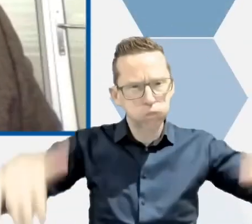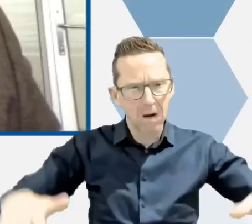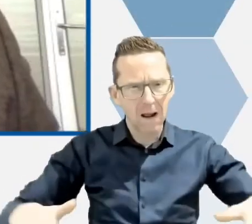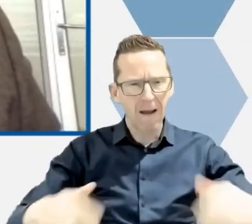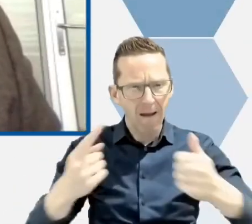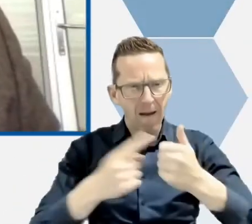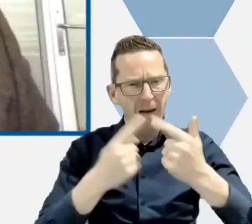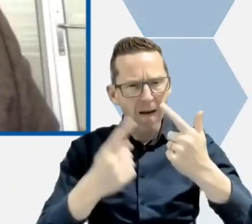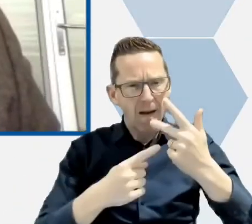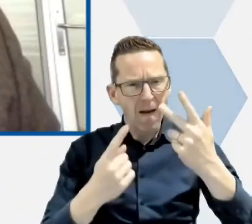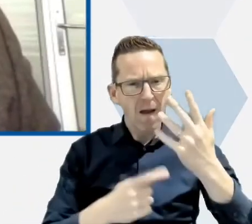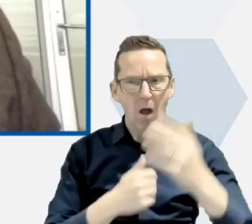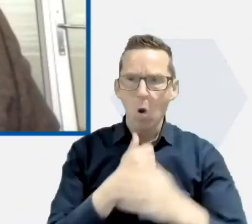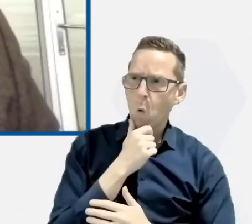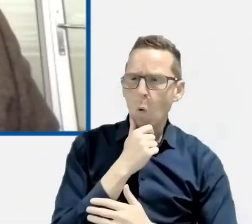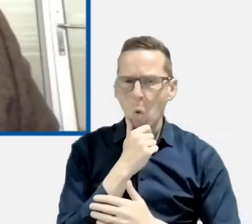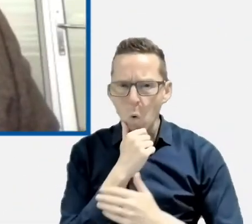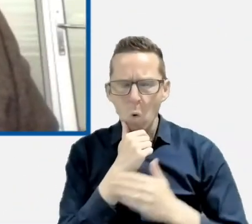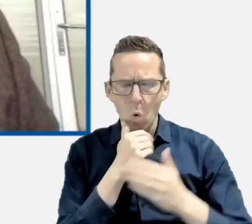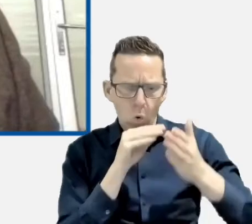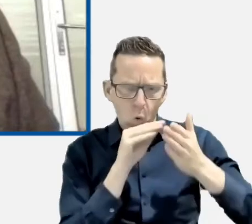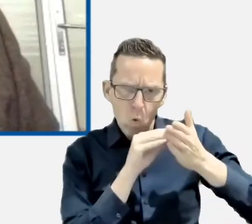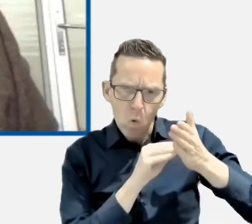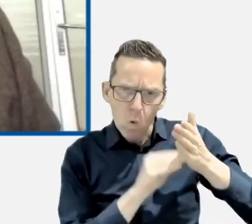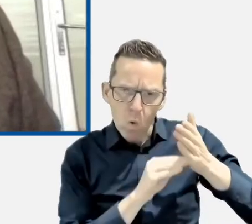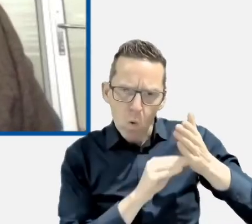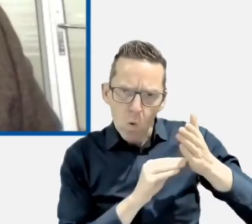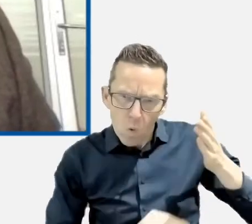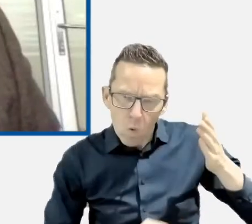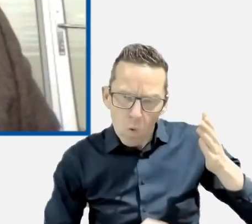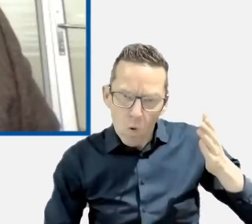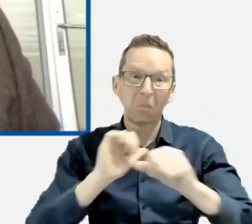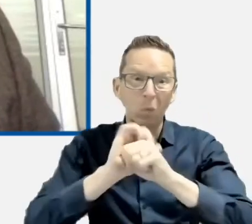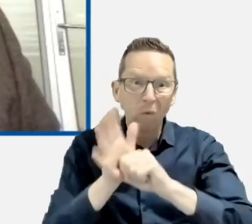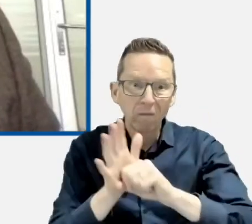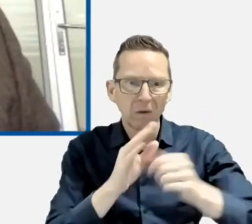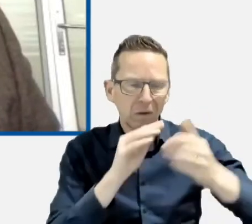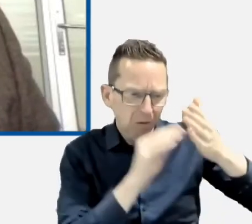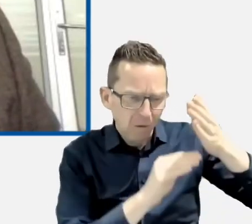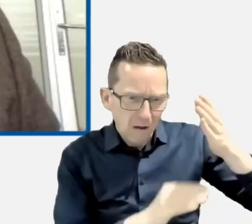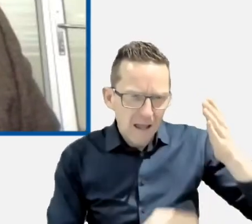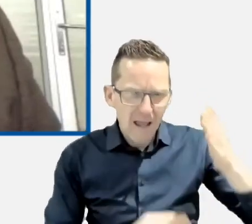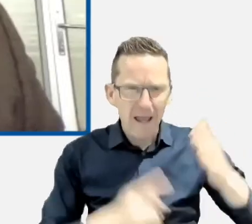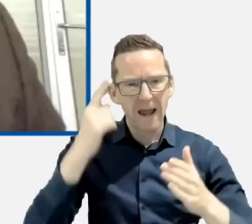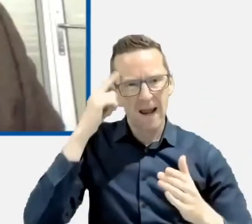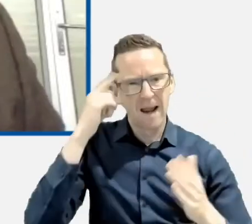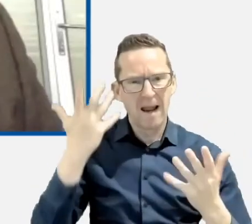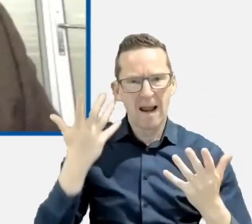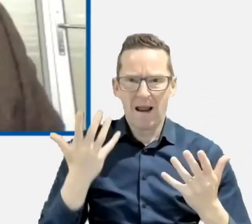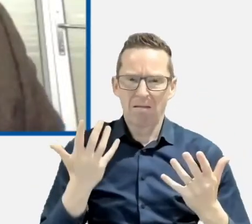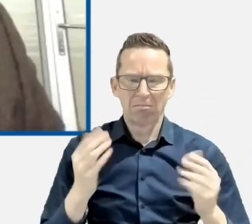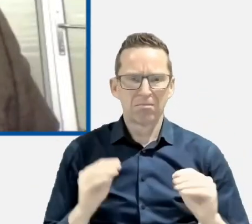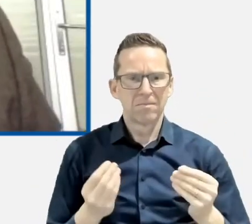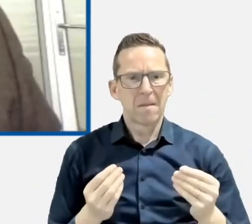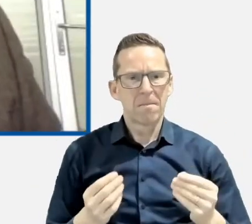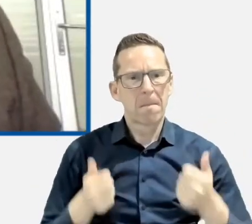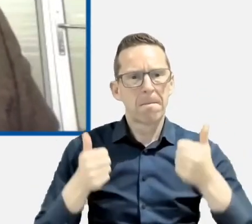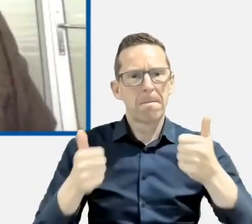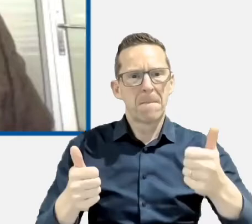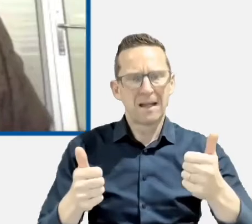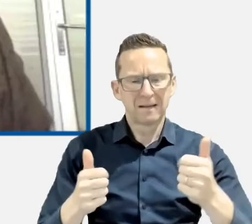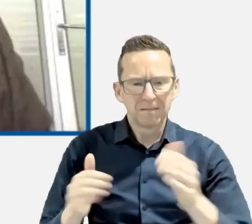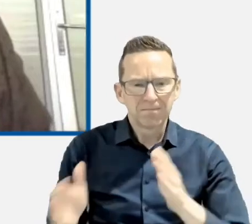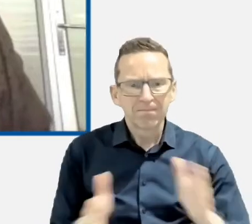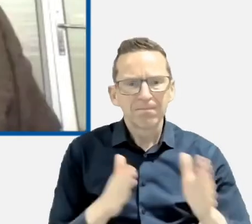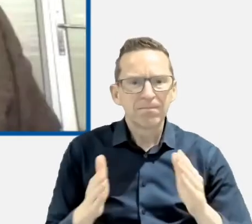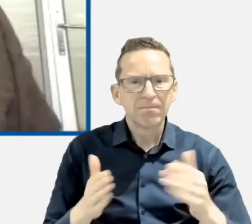leading actually the disaster risk management efforts at sector level. So basically, we have taken a disaster risk